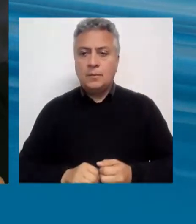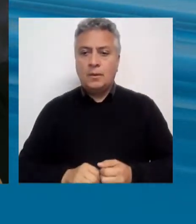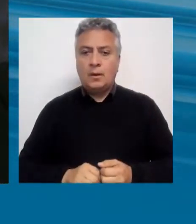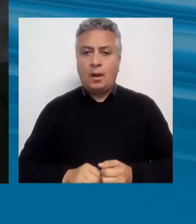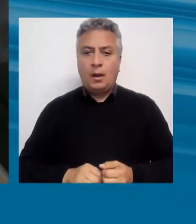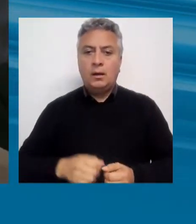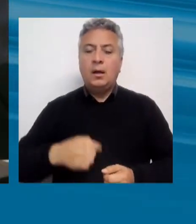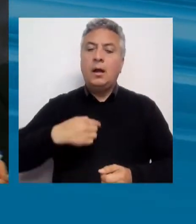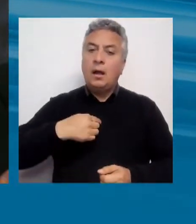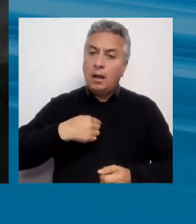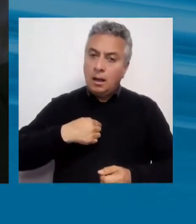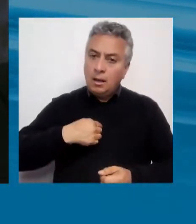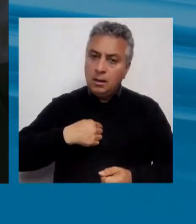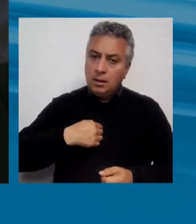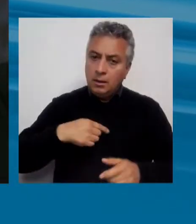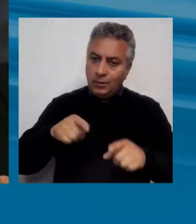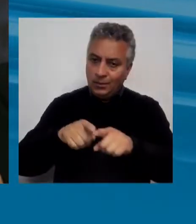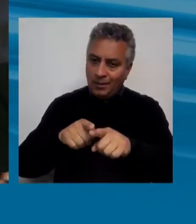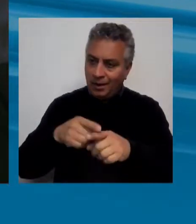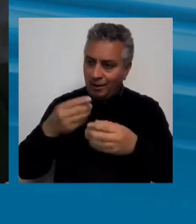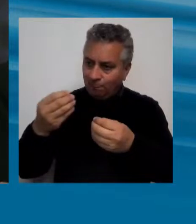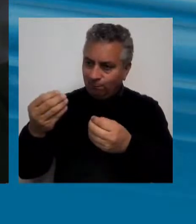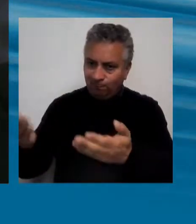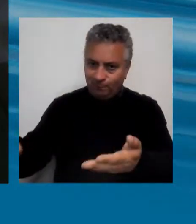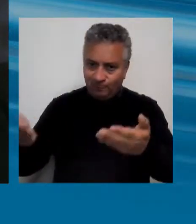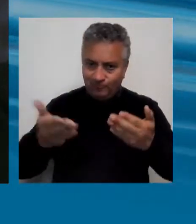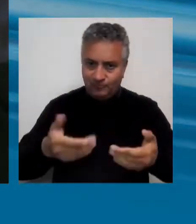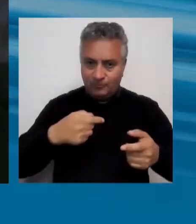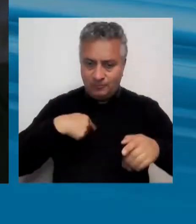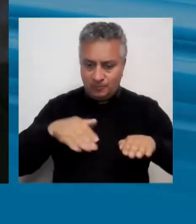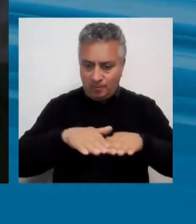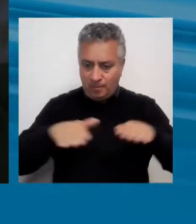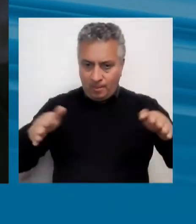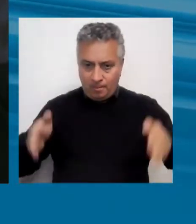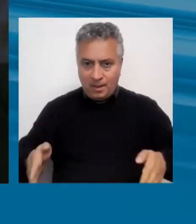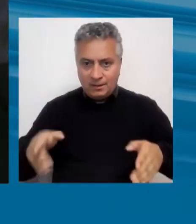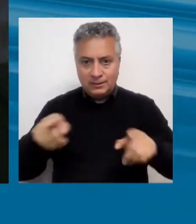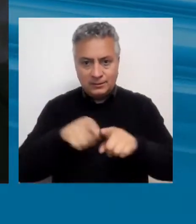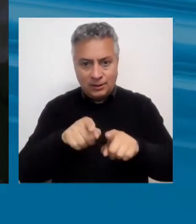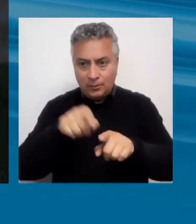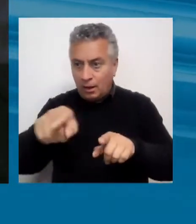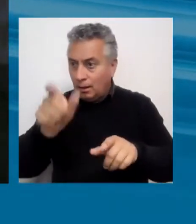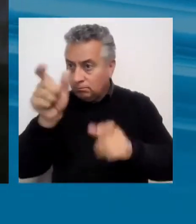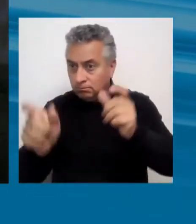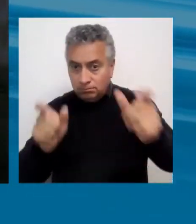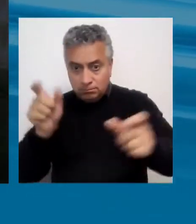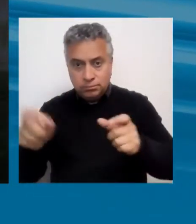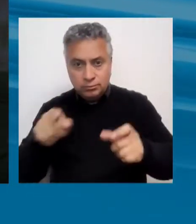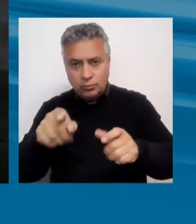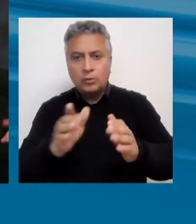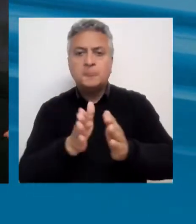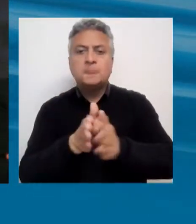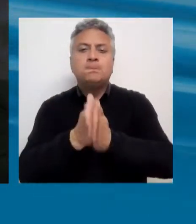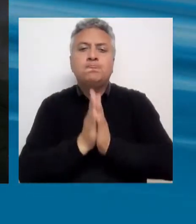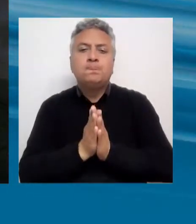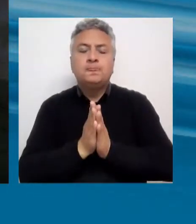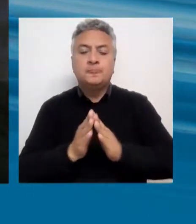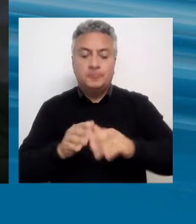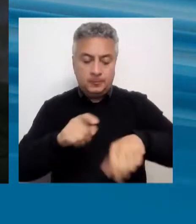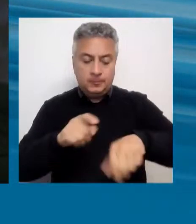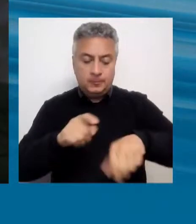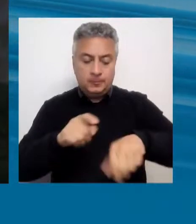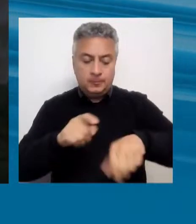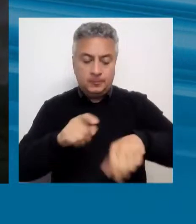I would like to welcome you all. I would kindly ask each panel member to take about 10 minutes